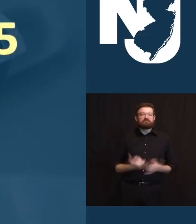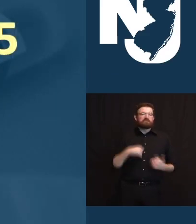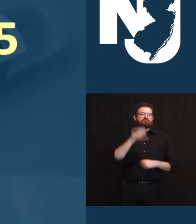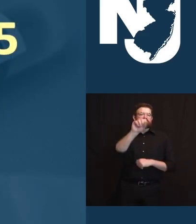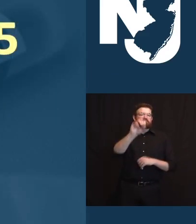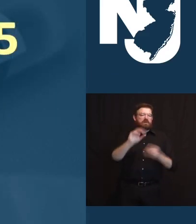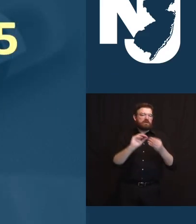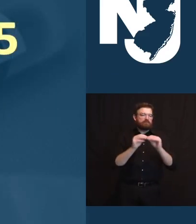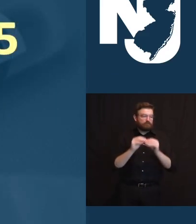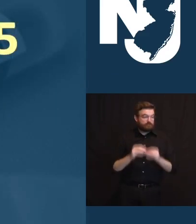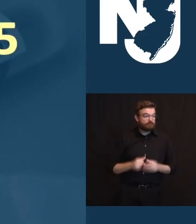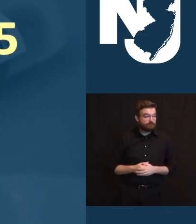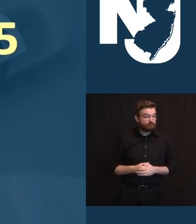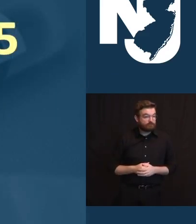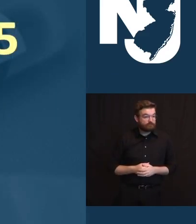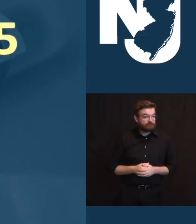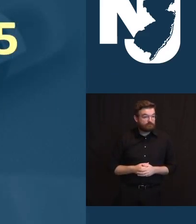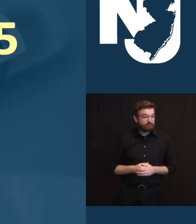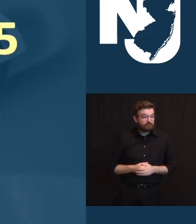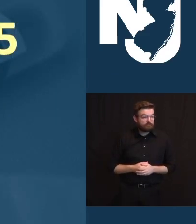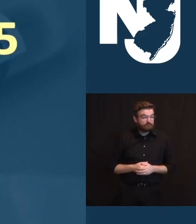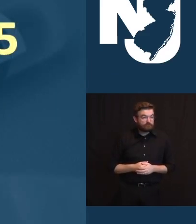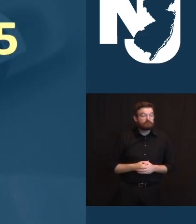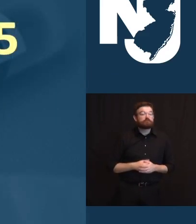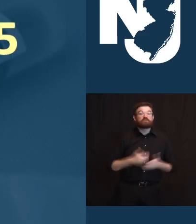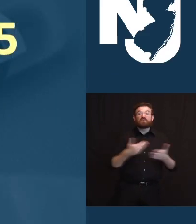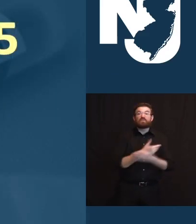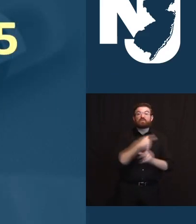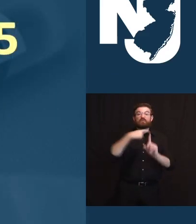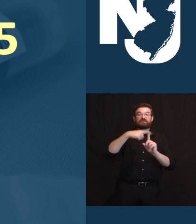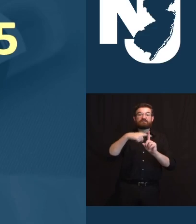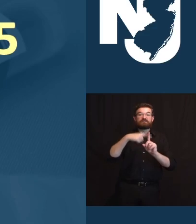additional 488 positive test results for a total of